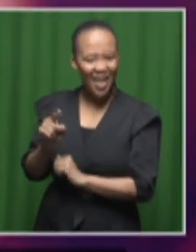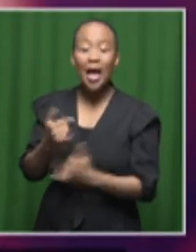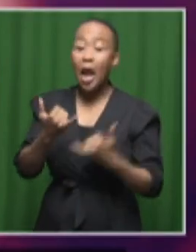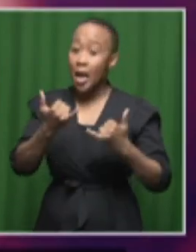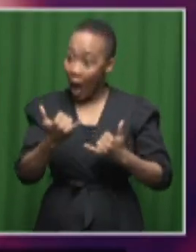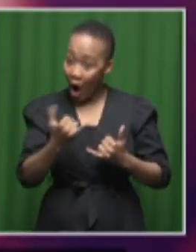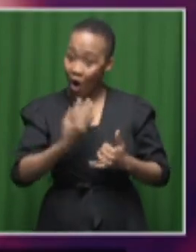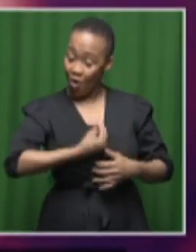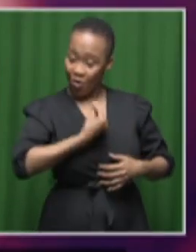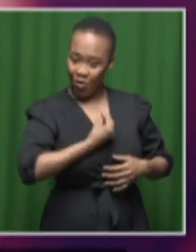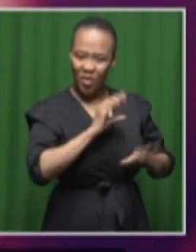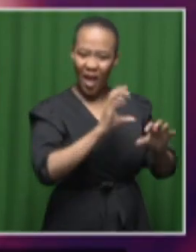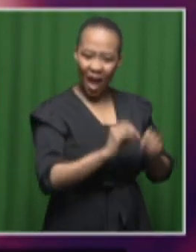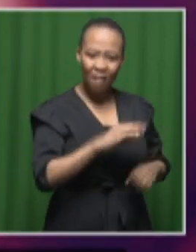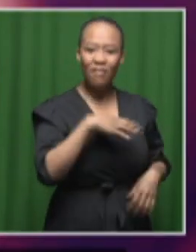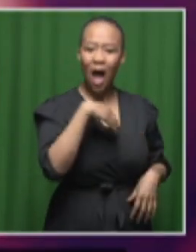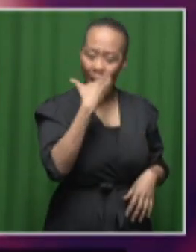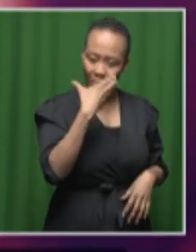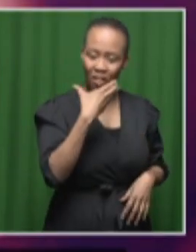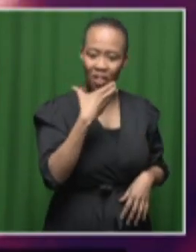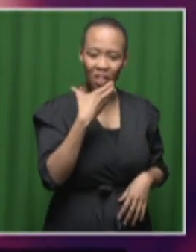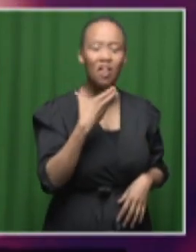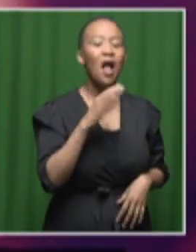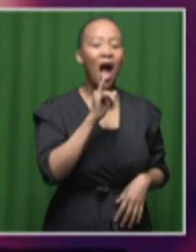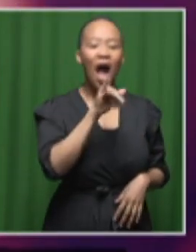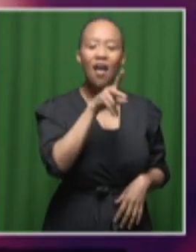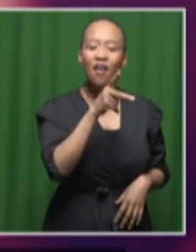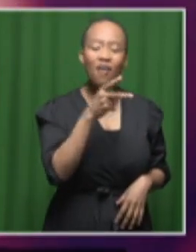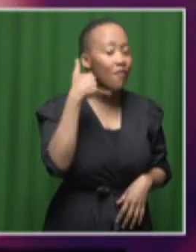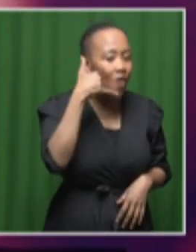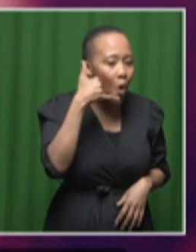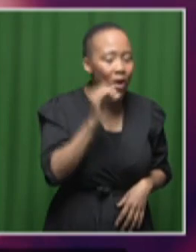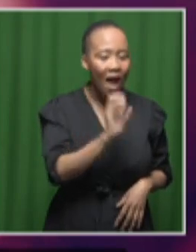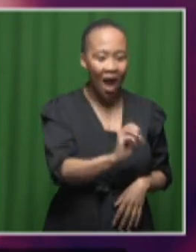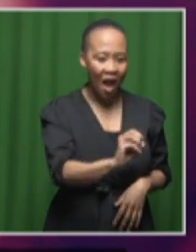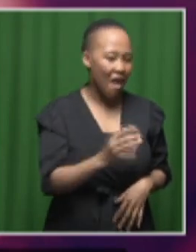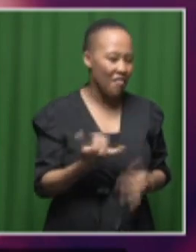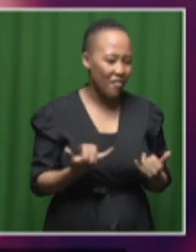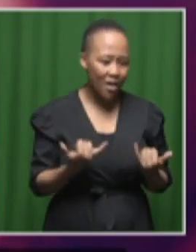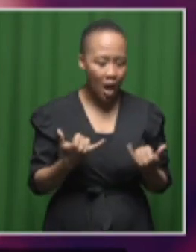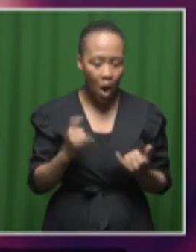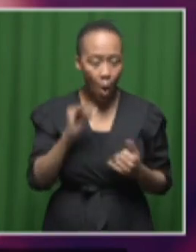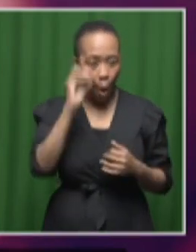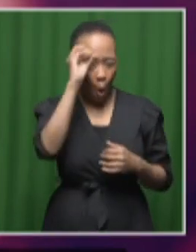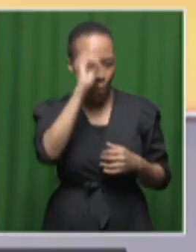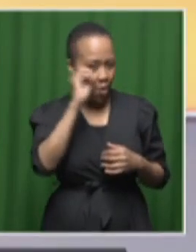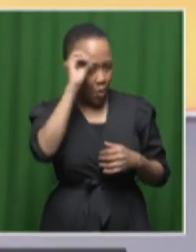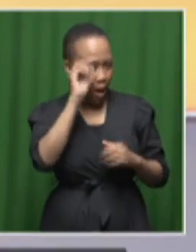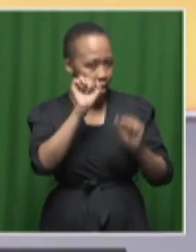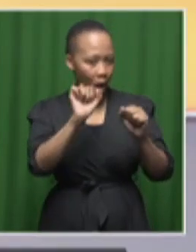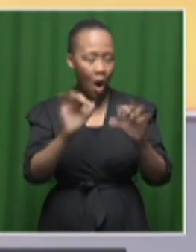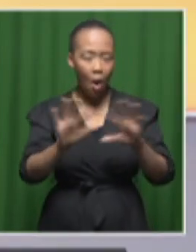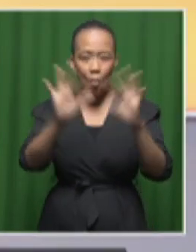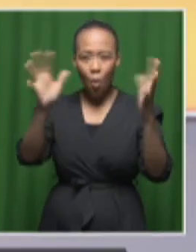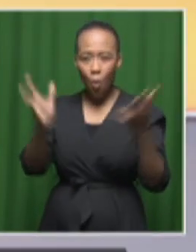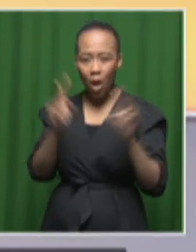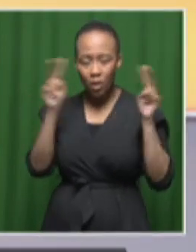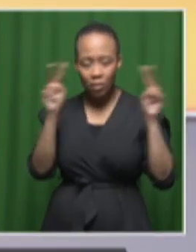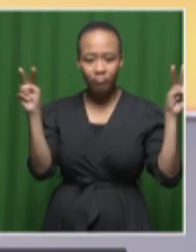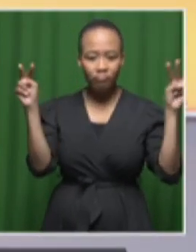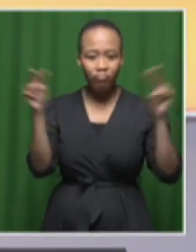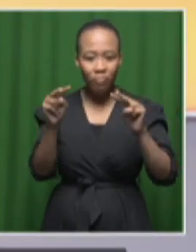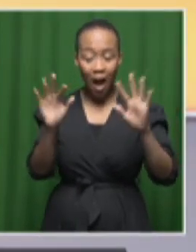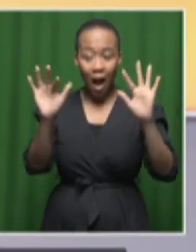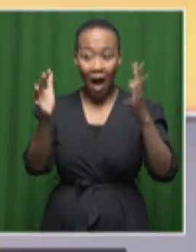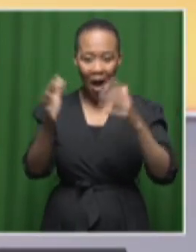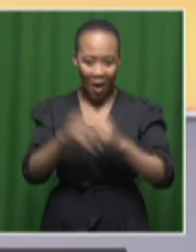13, 100%. you know, it's different. You know, how much does that drive their opinions and how they see the world? Yeah, I mean, I think it's, you know, when